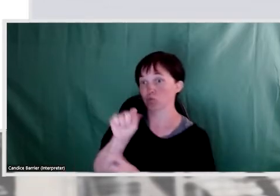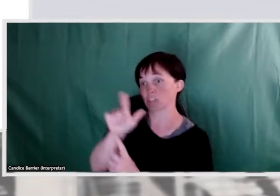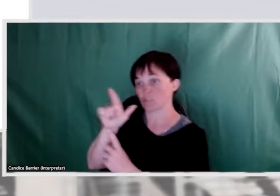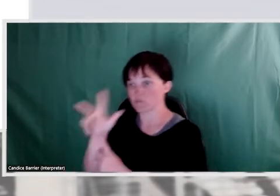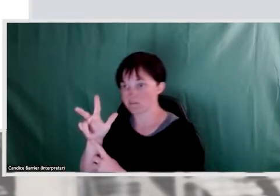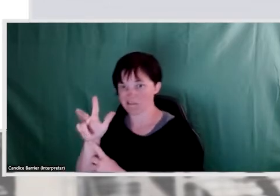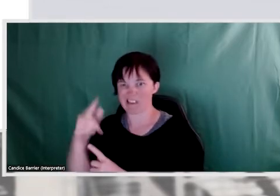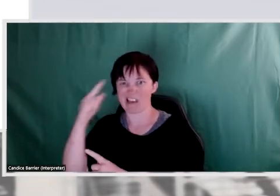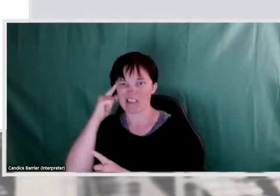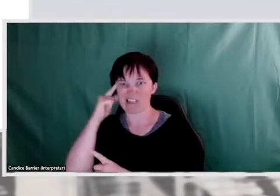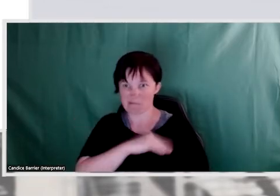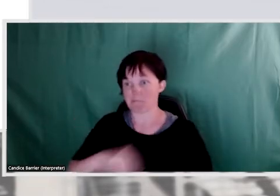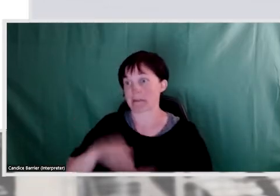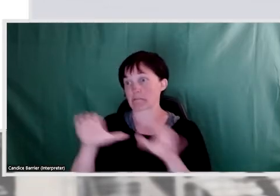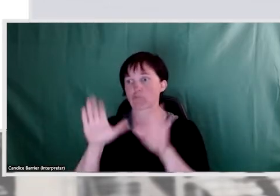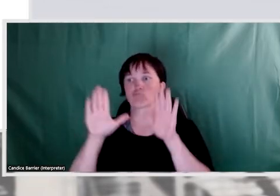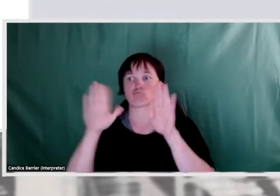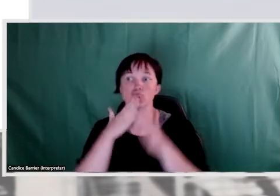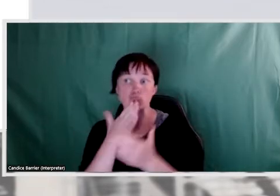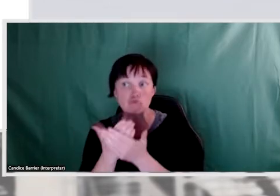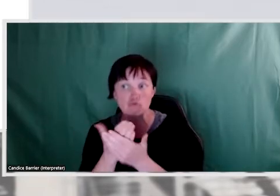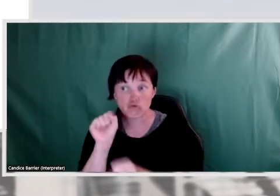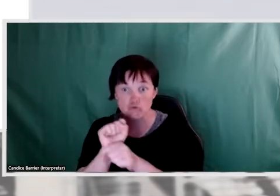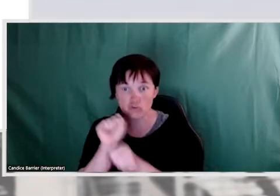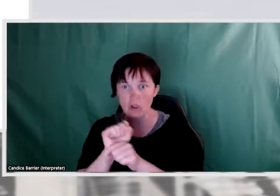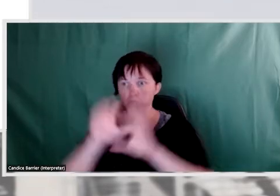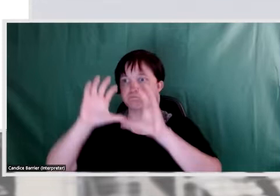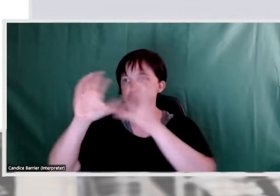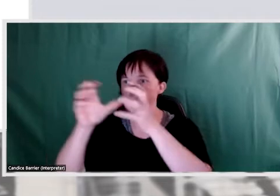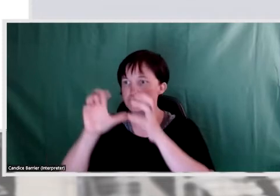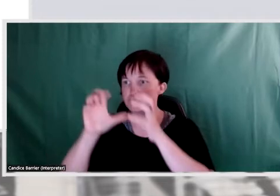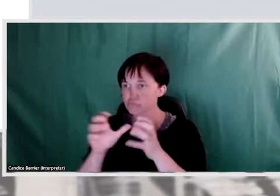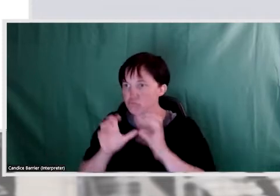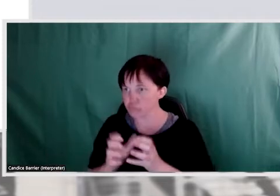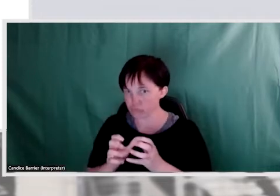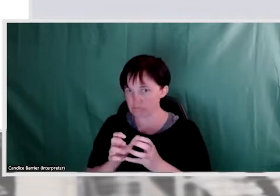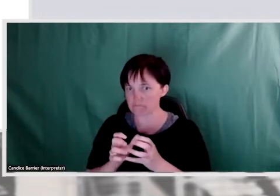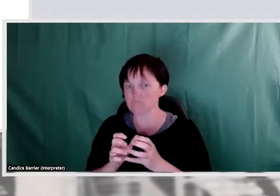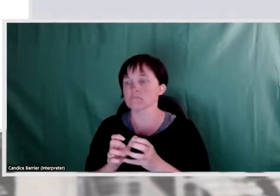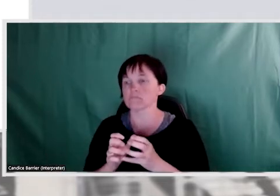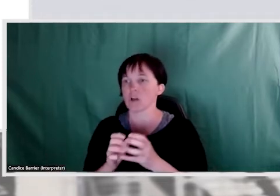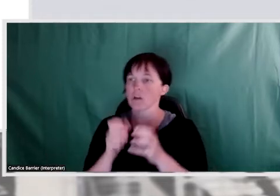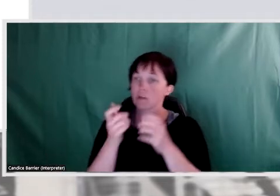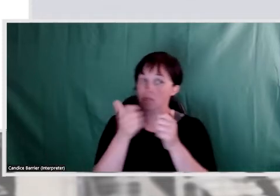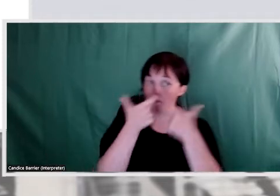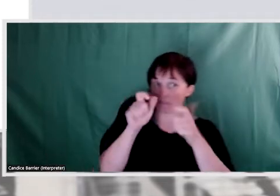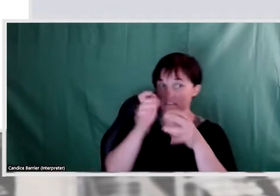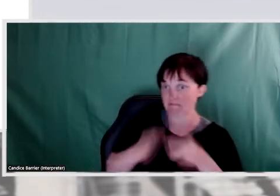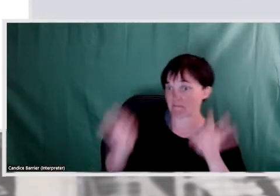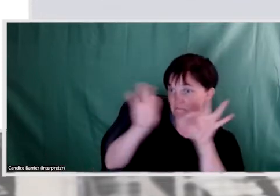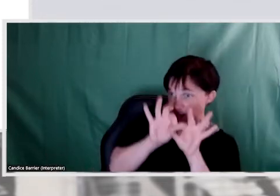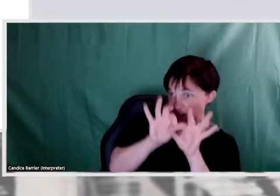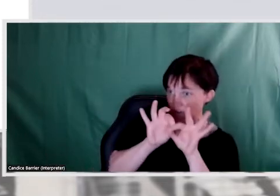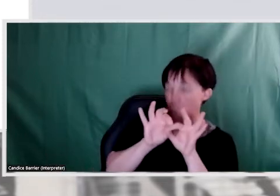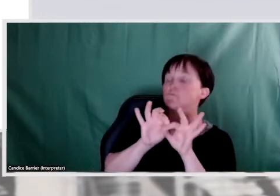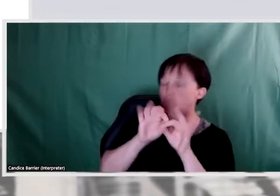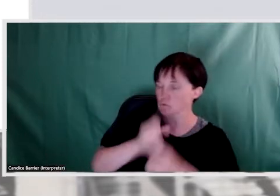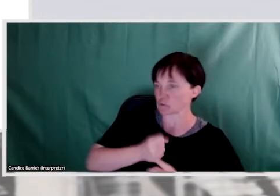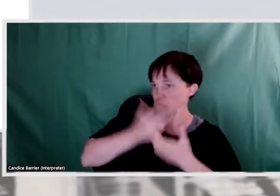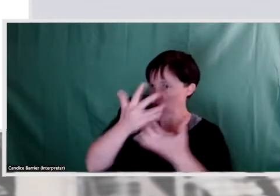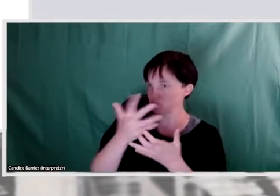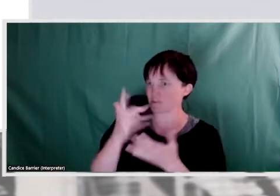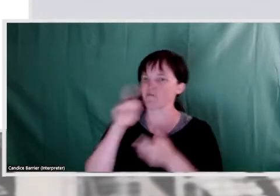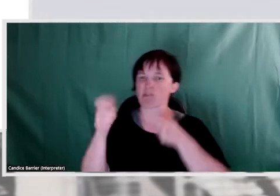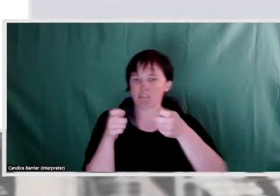Mayor Gainey's done a really good job of grouping them into kind of larger values and concepts that express the values of this